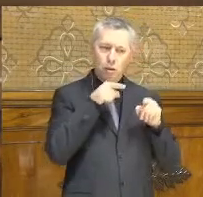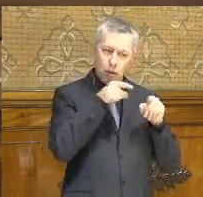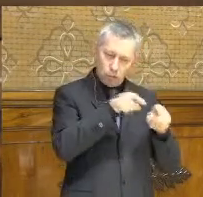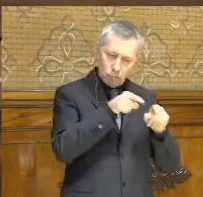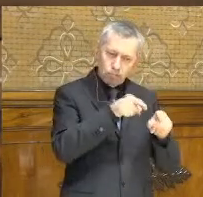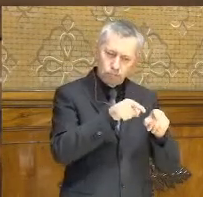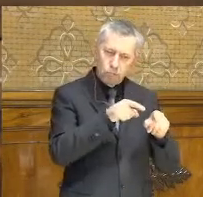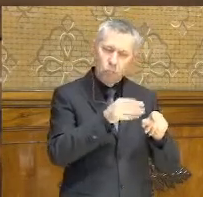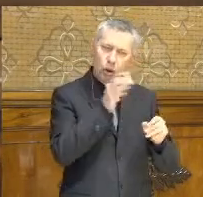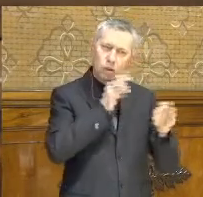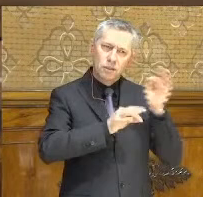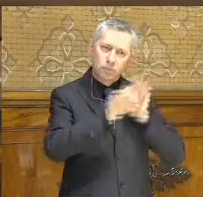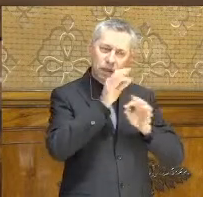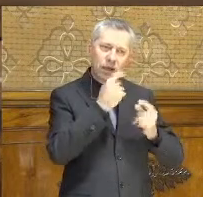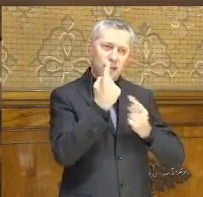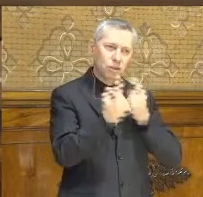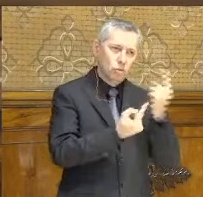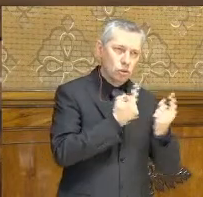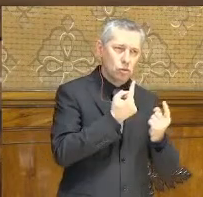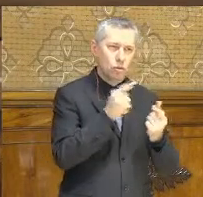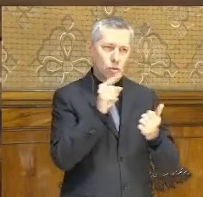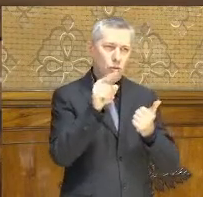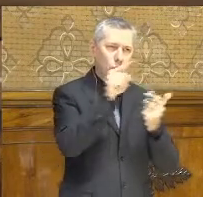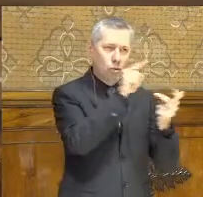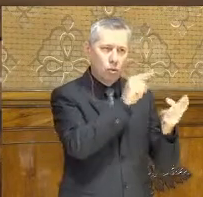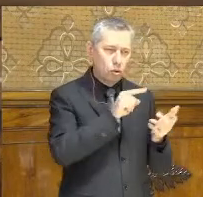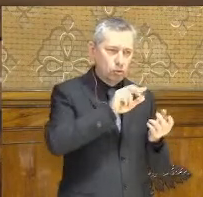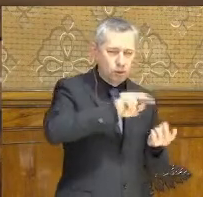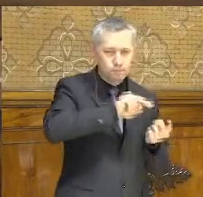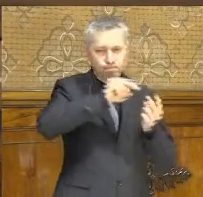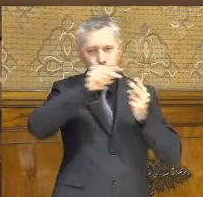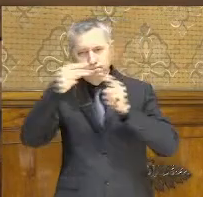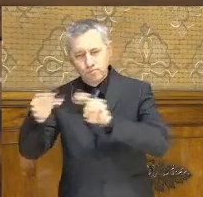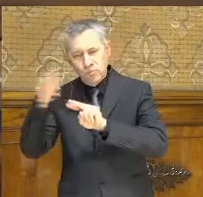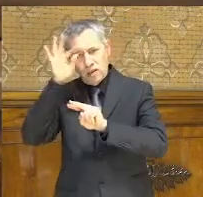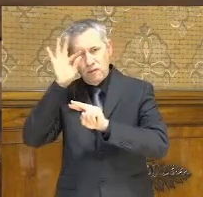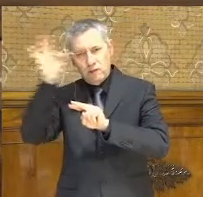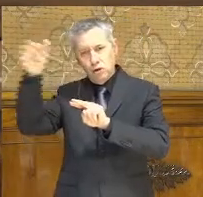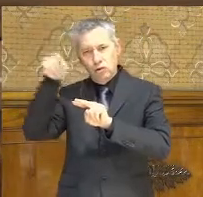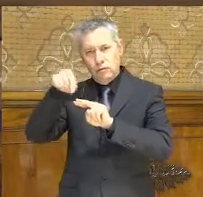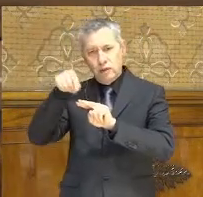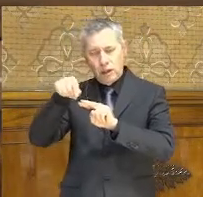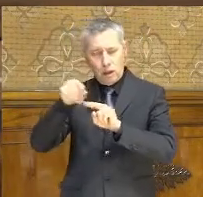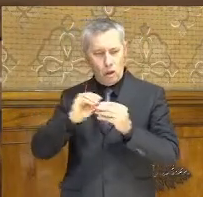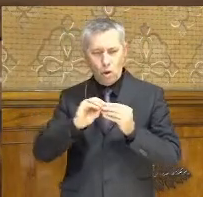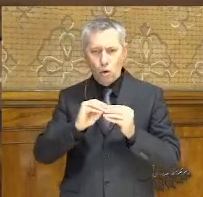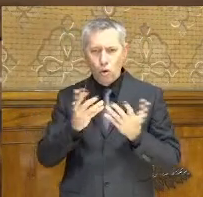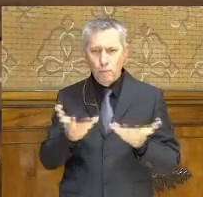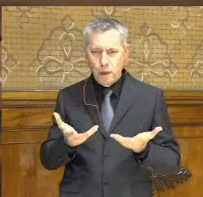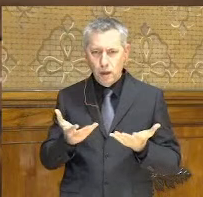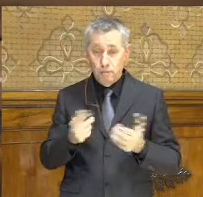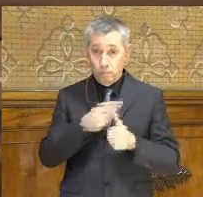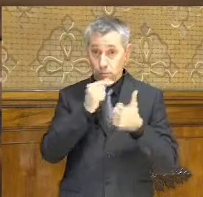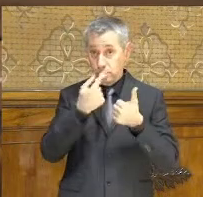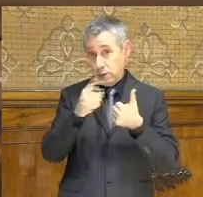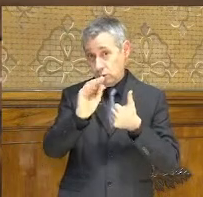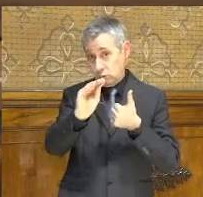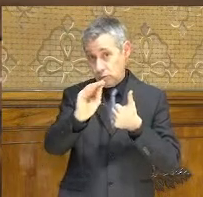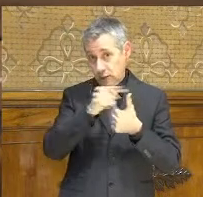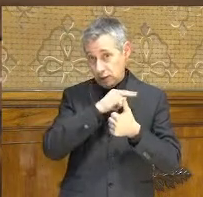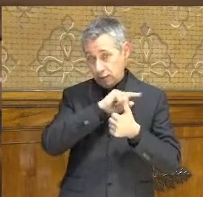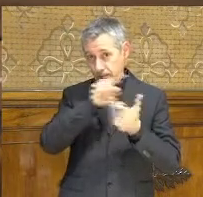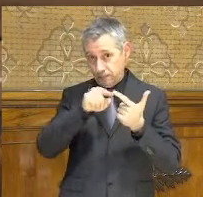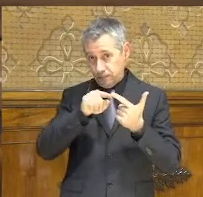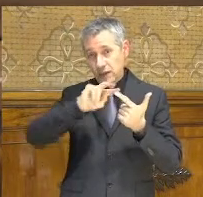my first question, but now I would like to ask you a second question that's immediately linked to